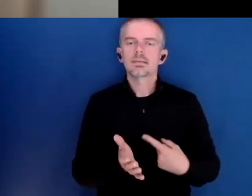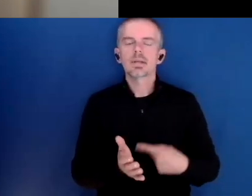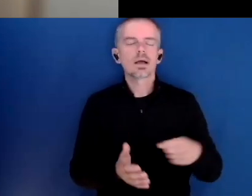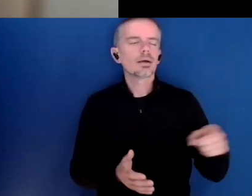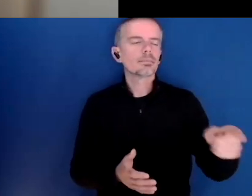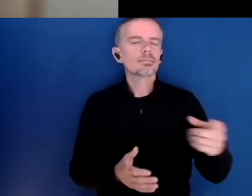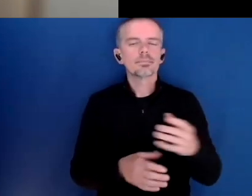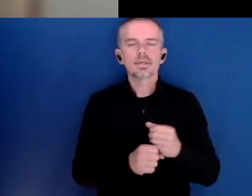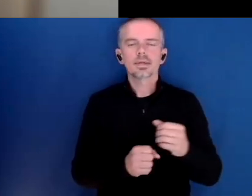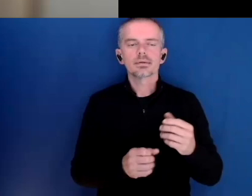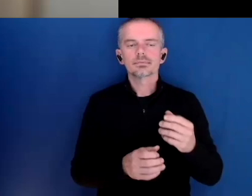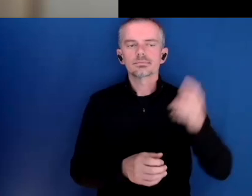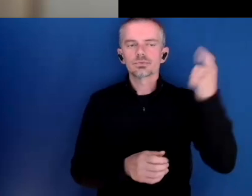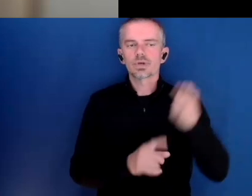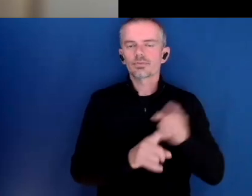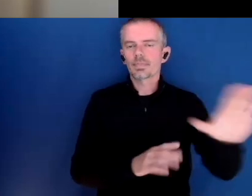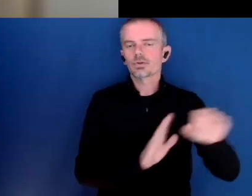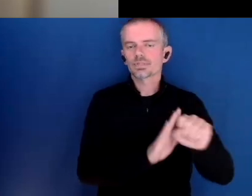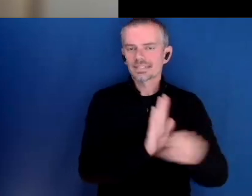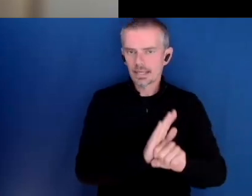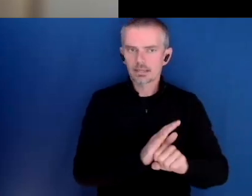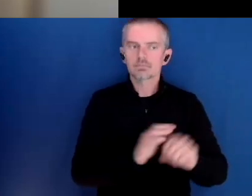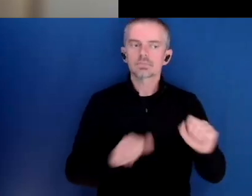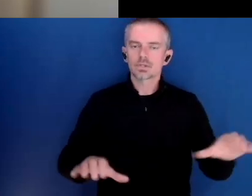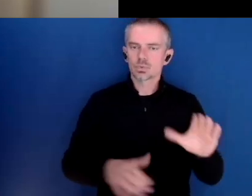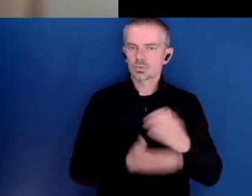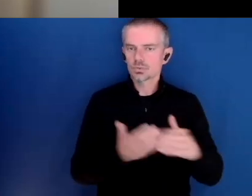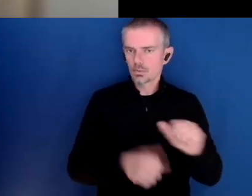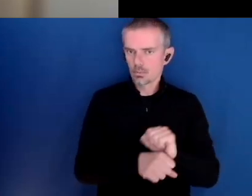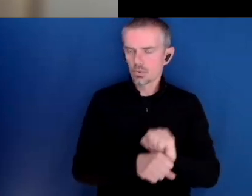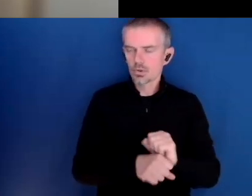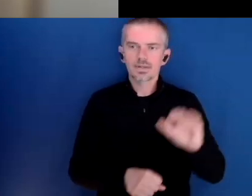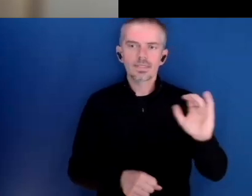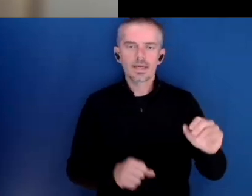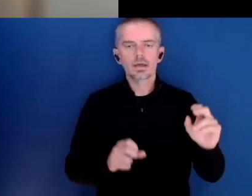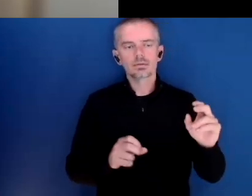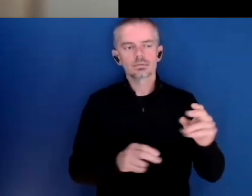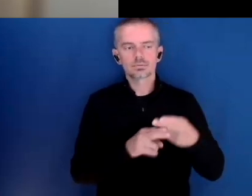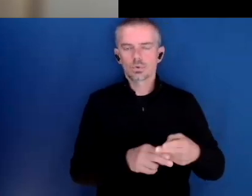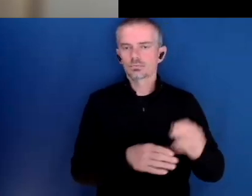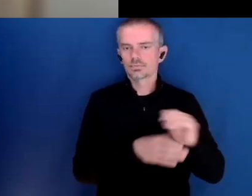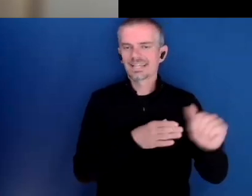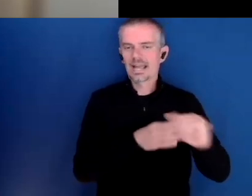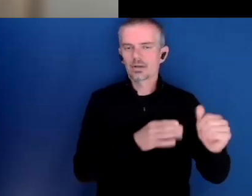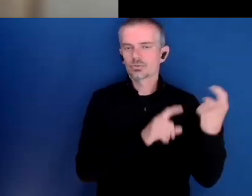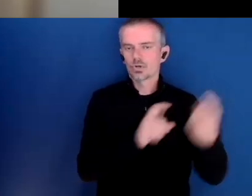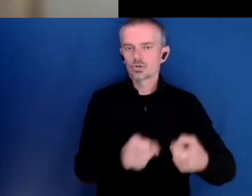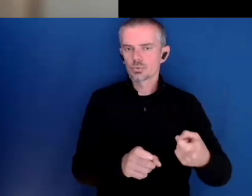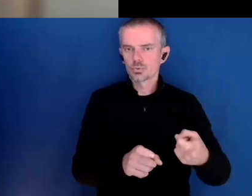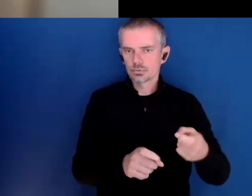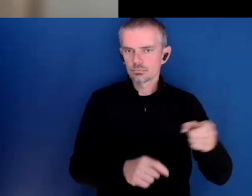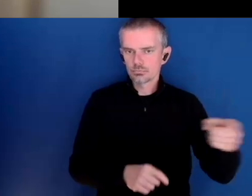a state grant to perform work, that could be a cash contribution to